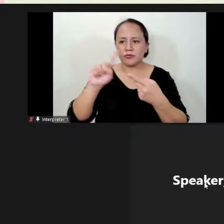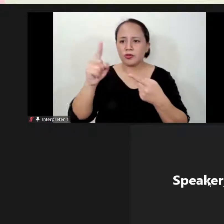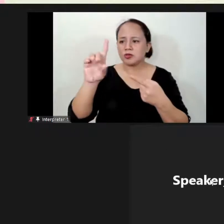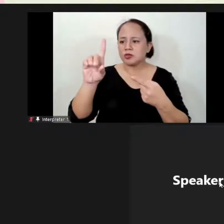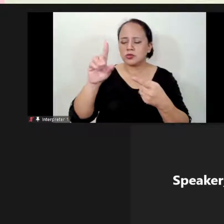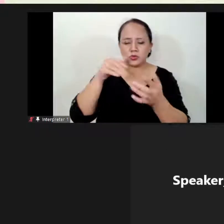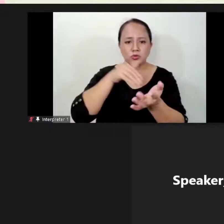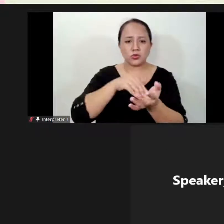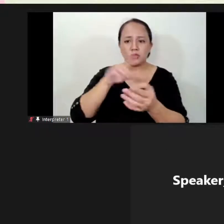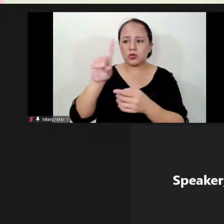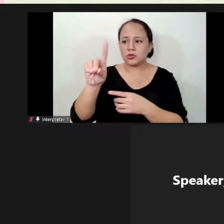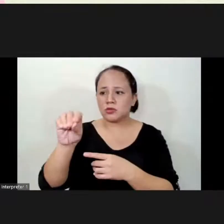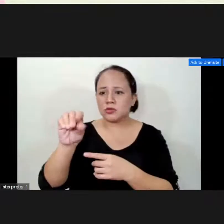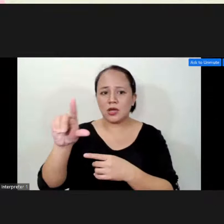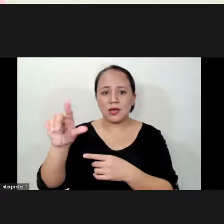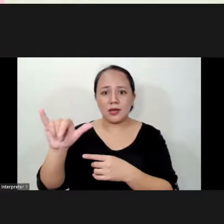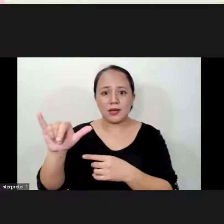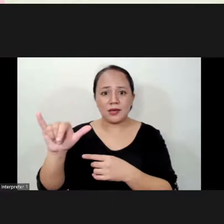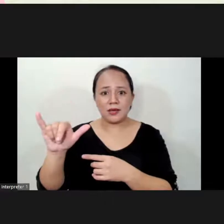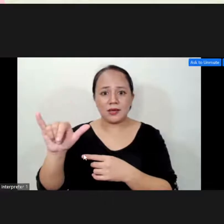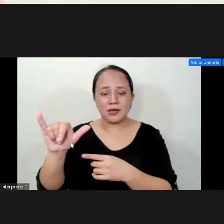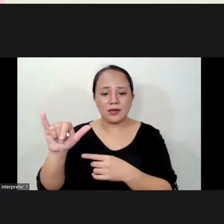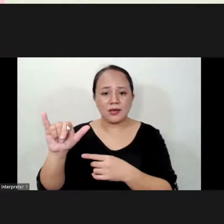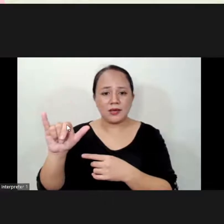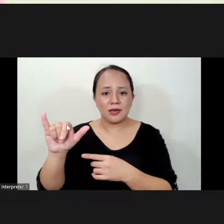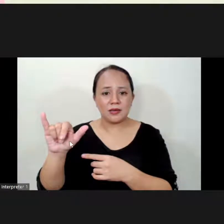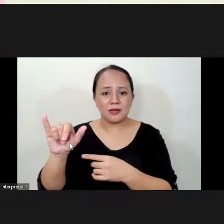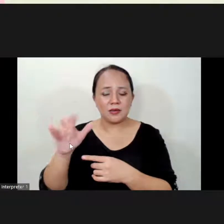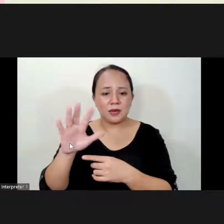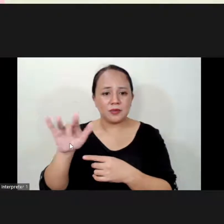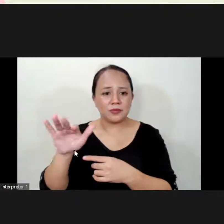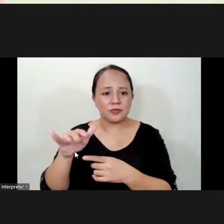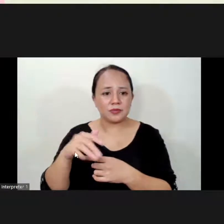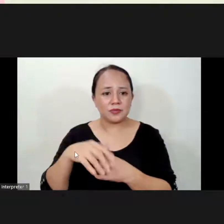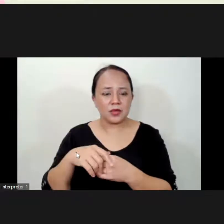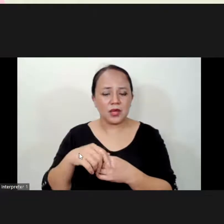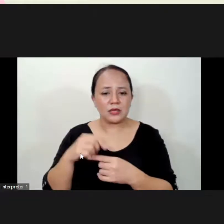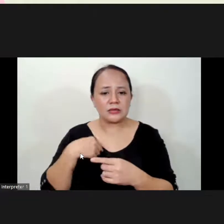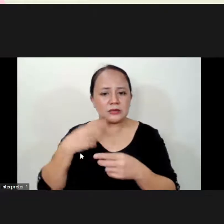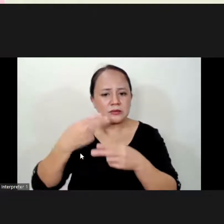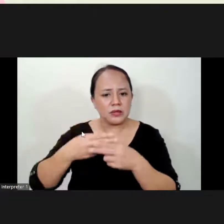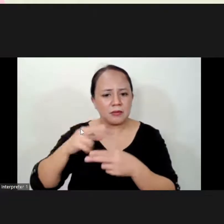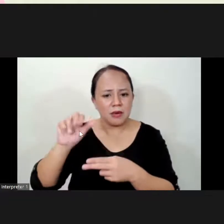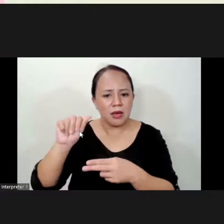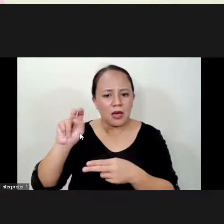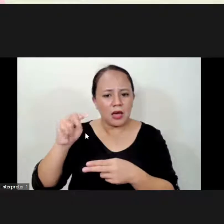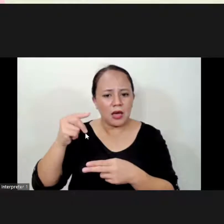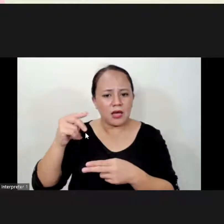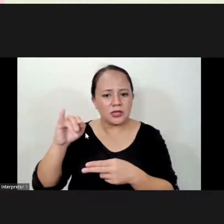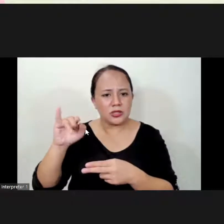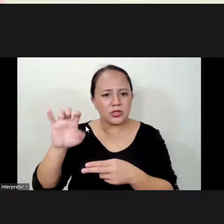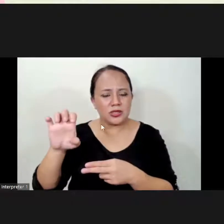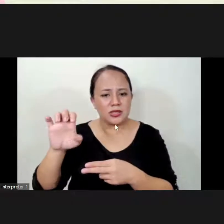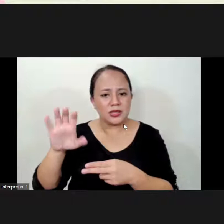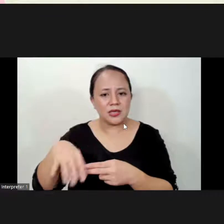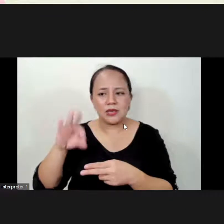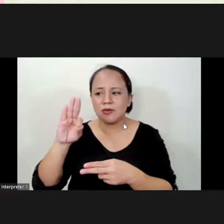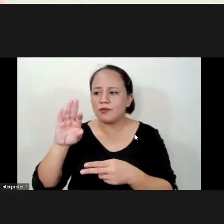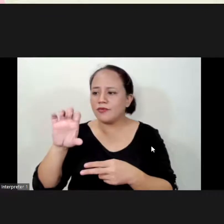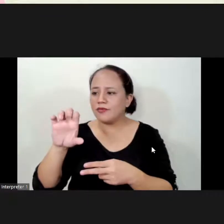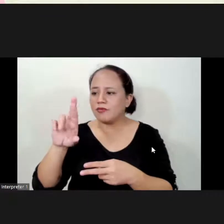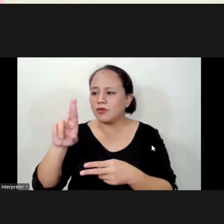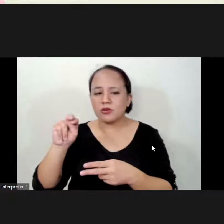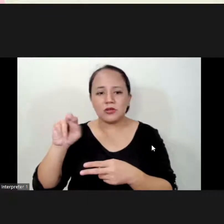can go ahead with the rest. Can we call on Angie Fernandez, who is raising her hand, and then we will follow